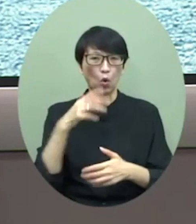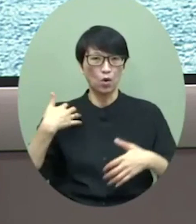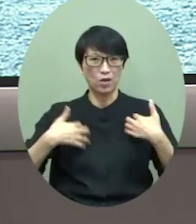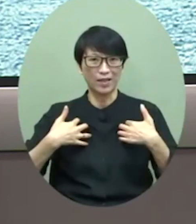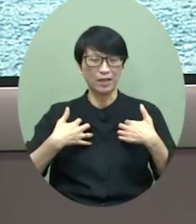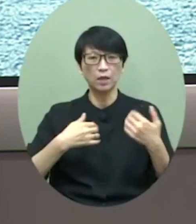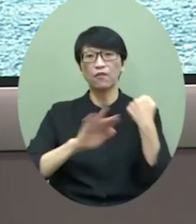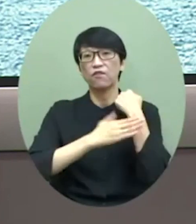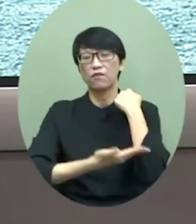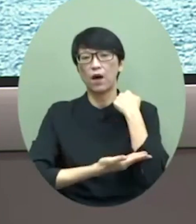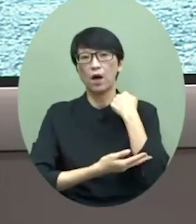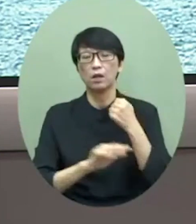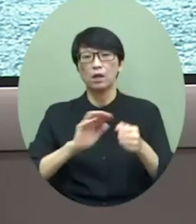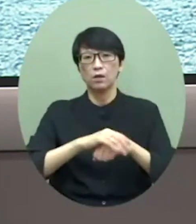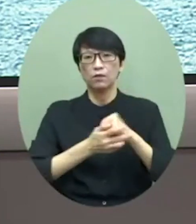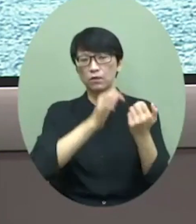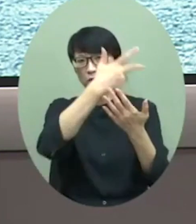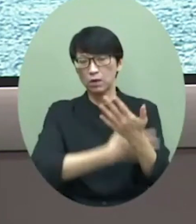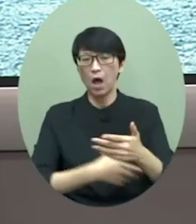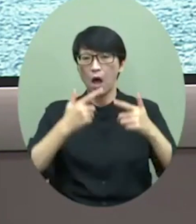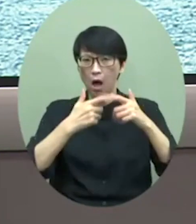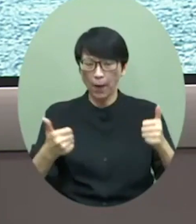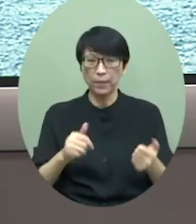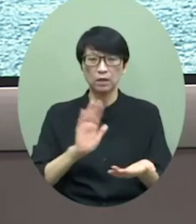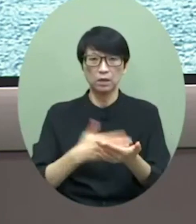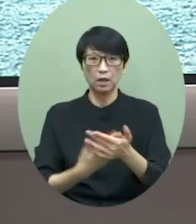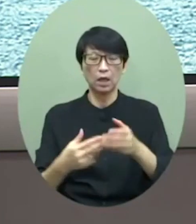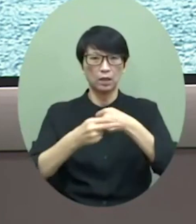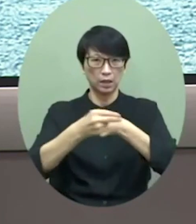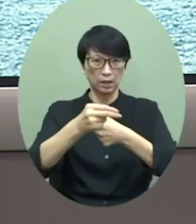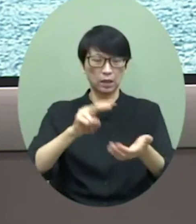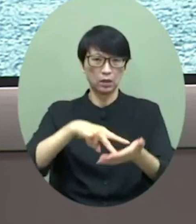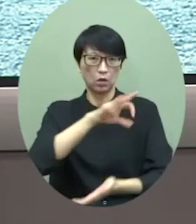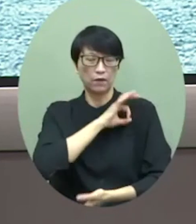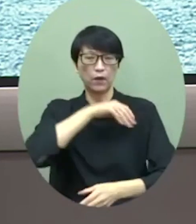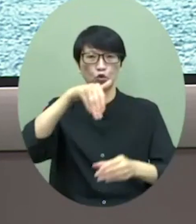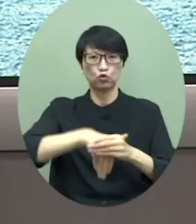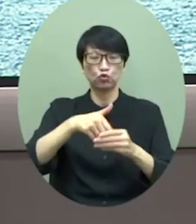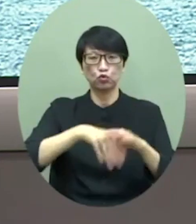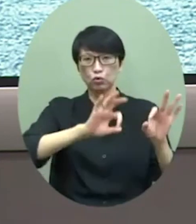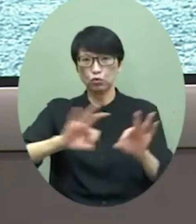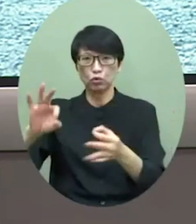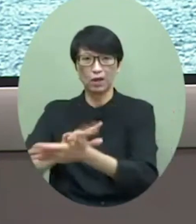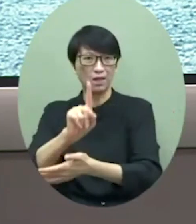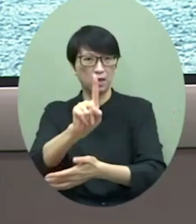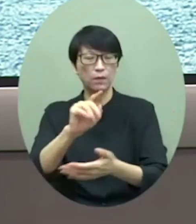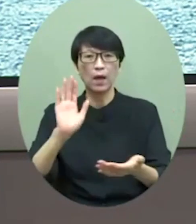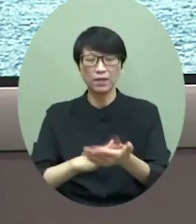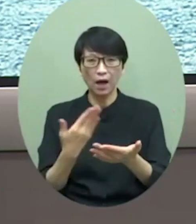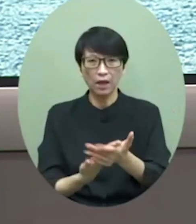of LegCo, it should come to an end on the 30th of September. In order to make it